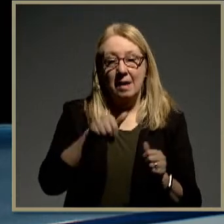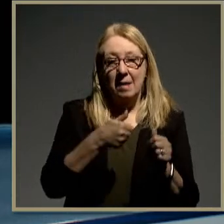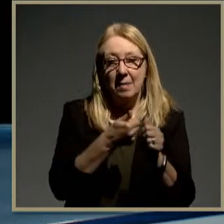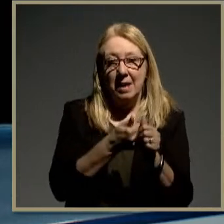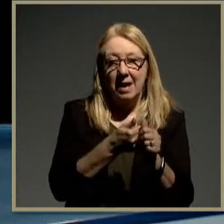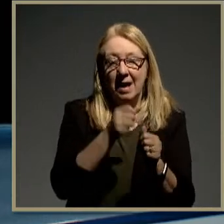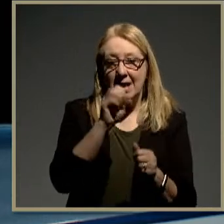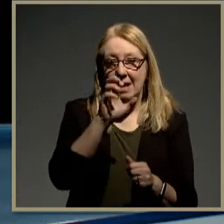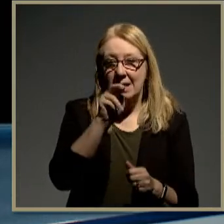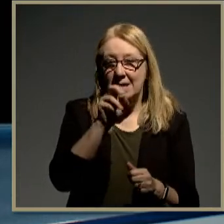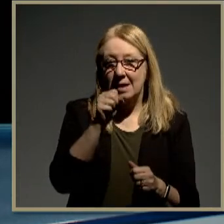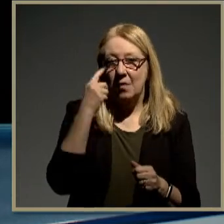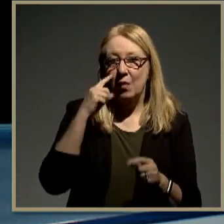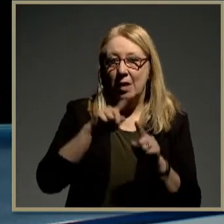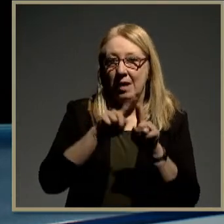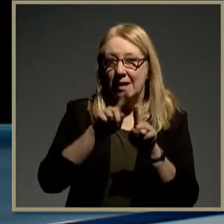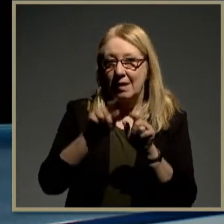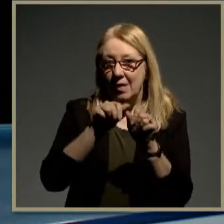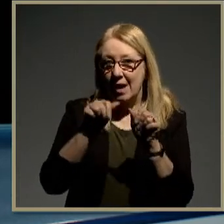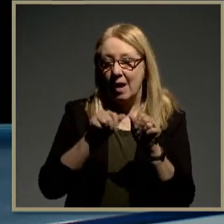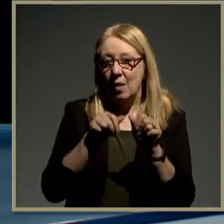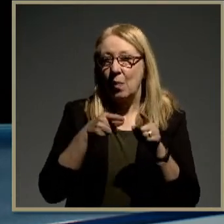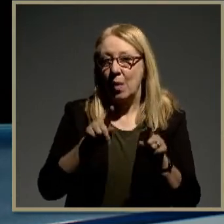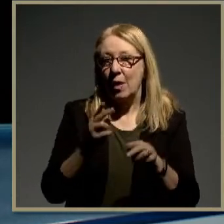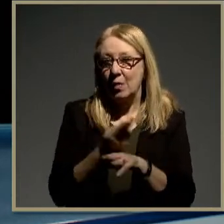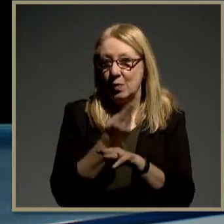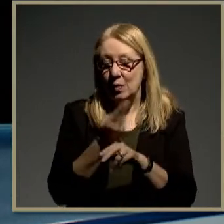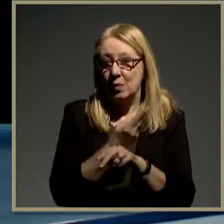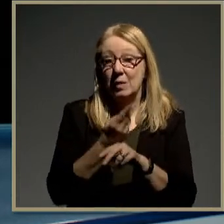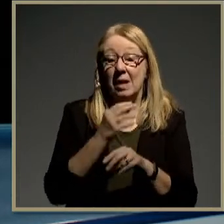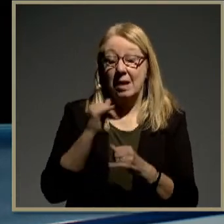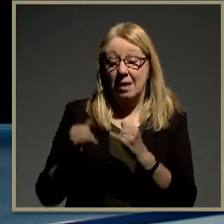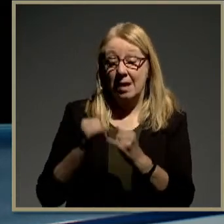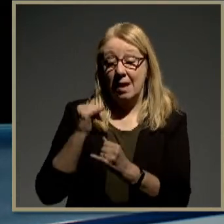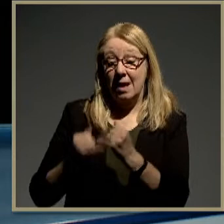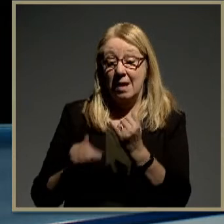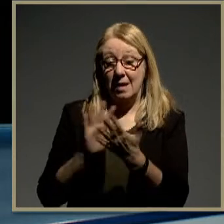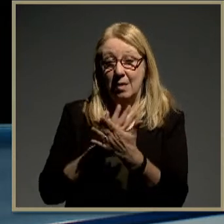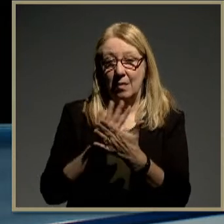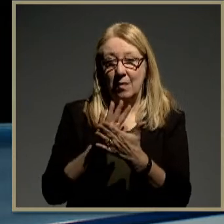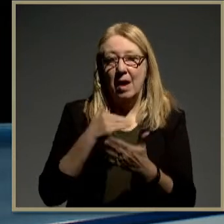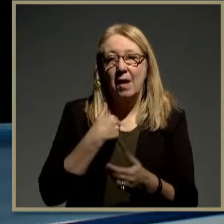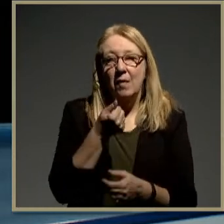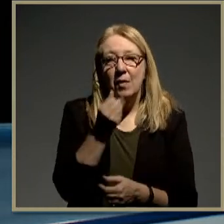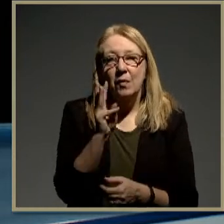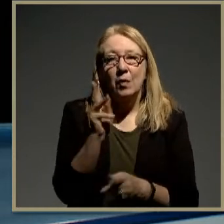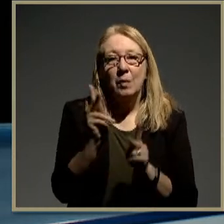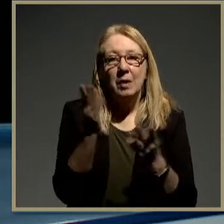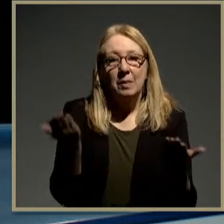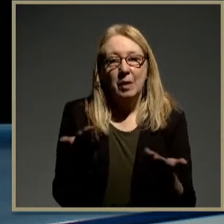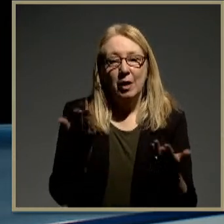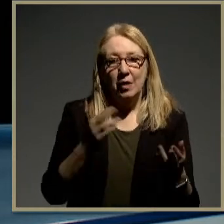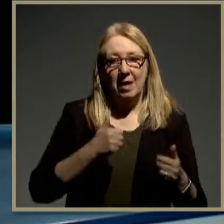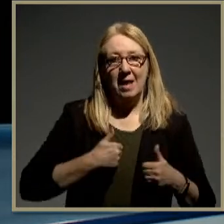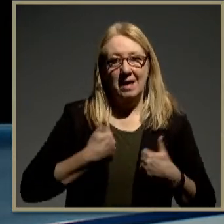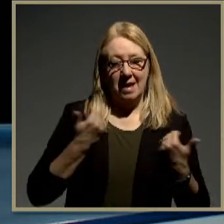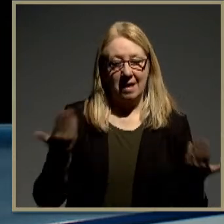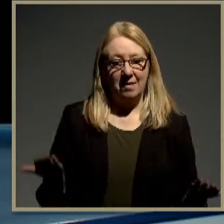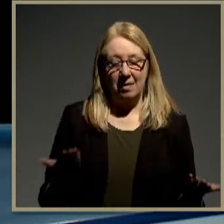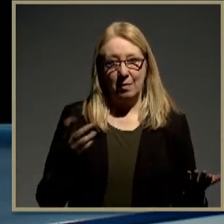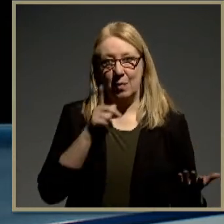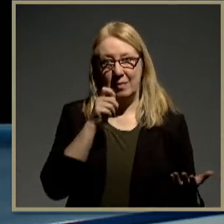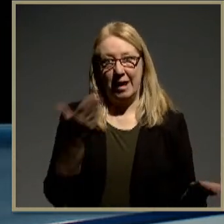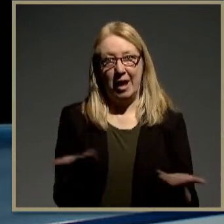look at many of the areas in action. At the end of the video, we have a few people live here in the studio who have